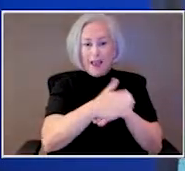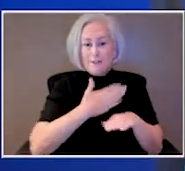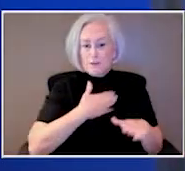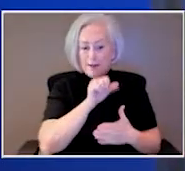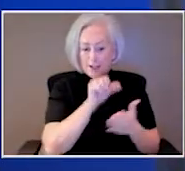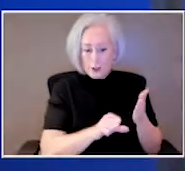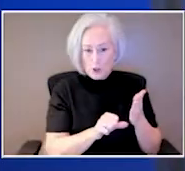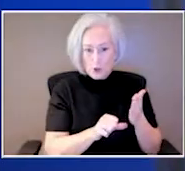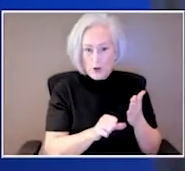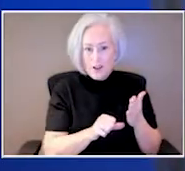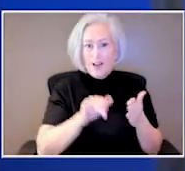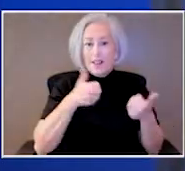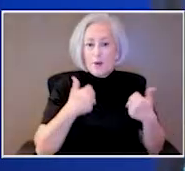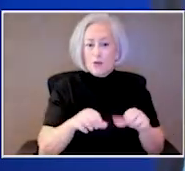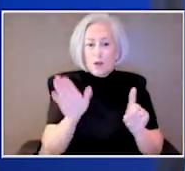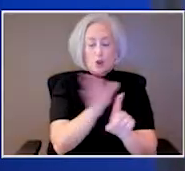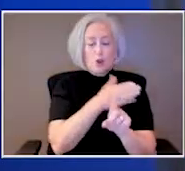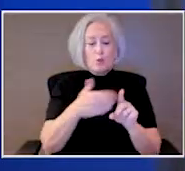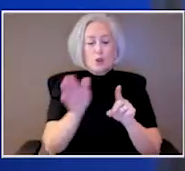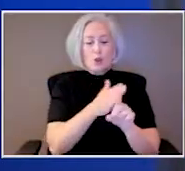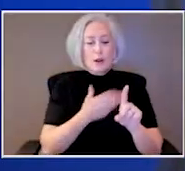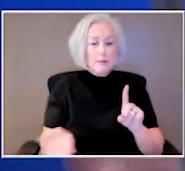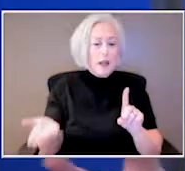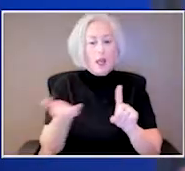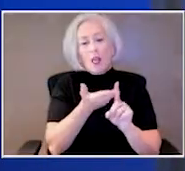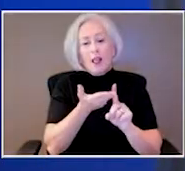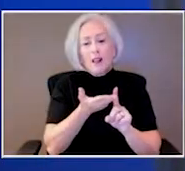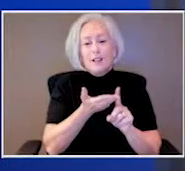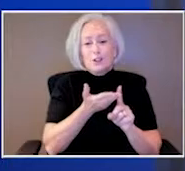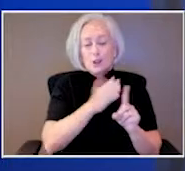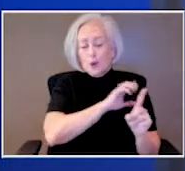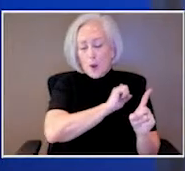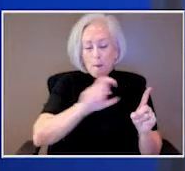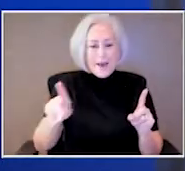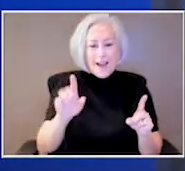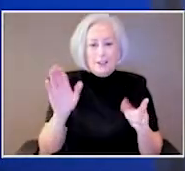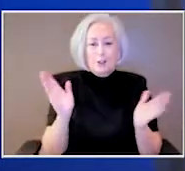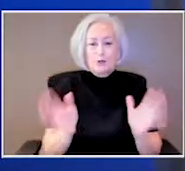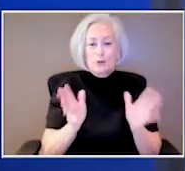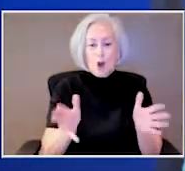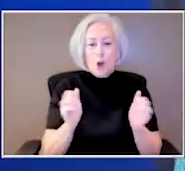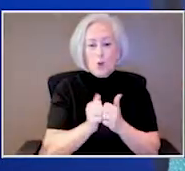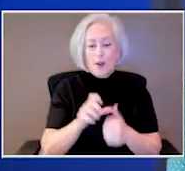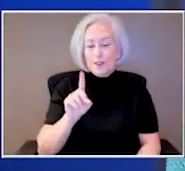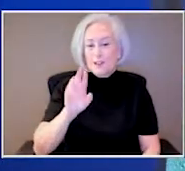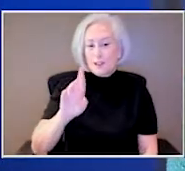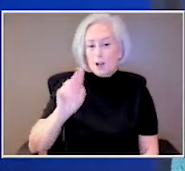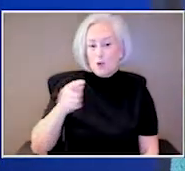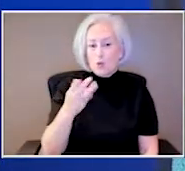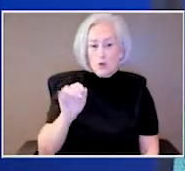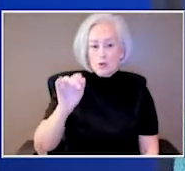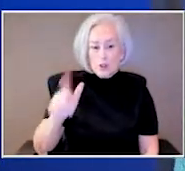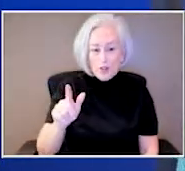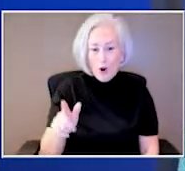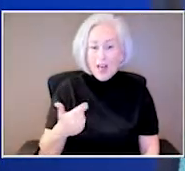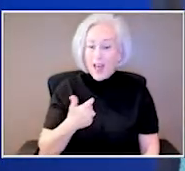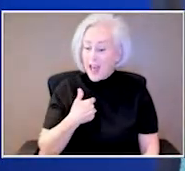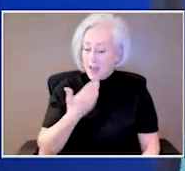that I needed to be able to come back to talk to both Dr. Rosenthal and Dr. Powers and say, I'm good, I can travel, let's